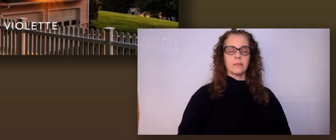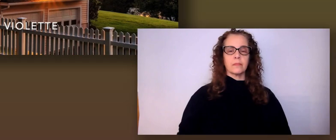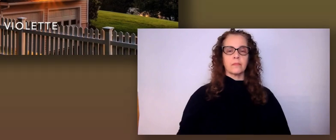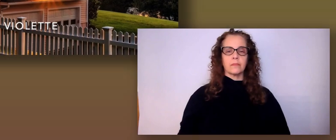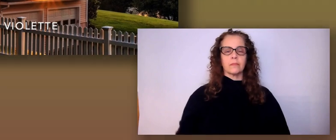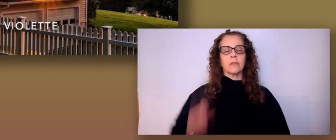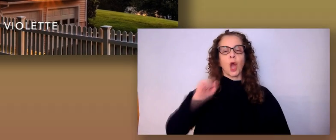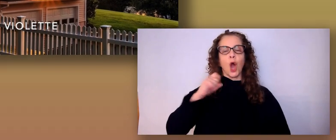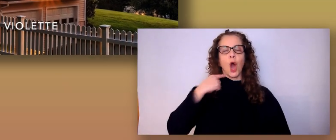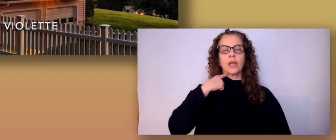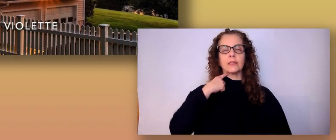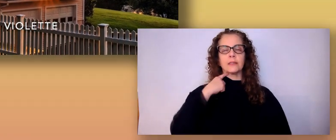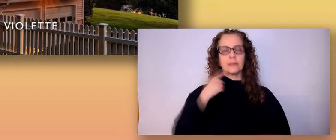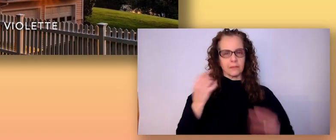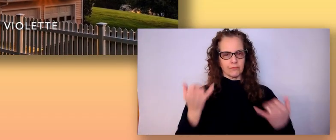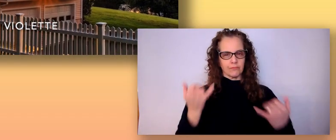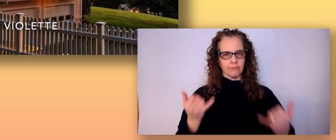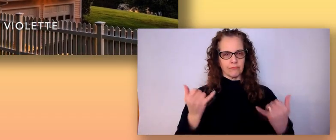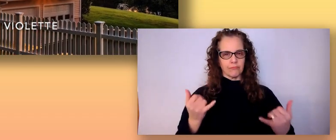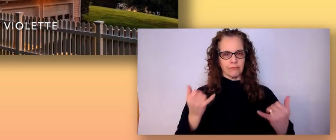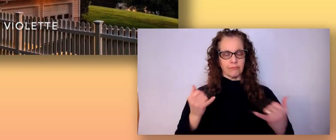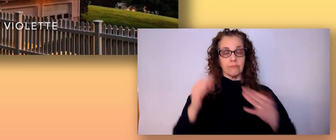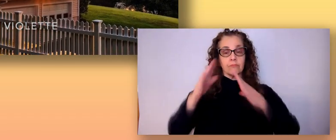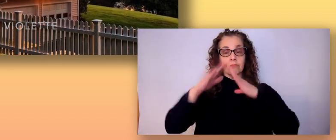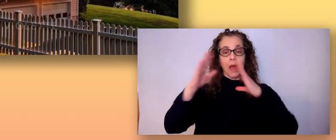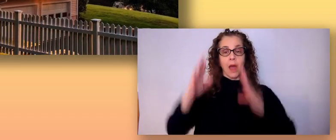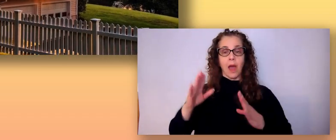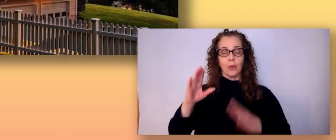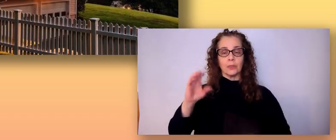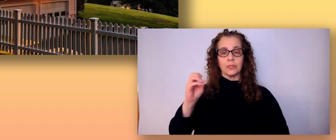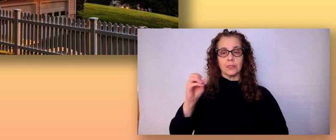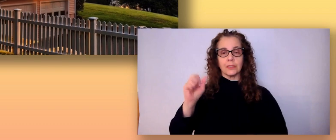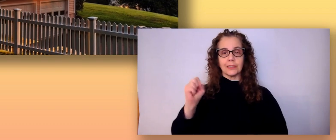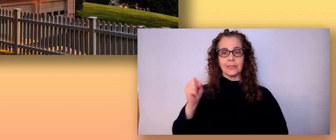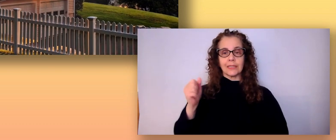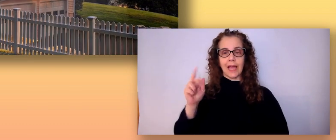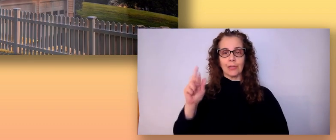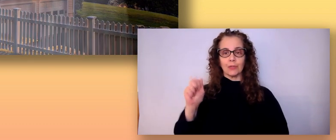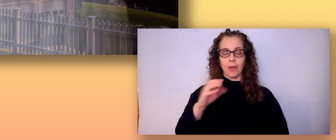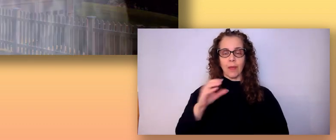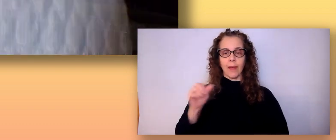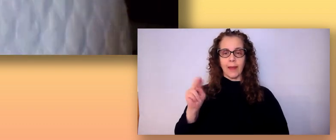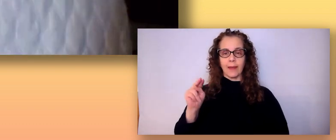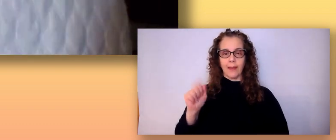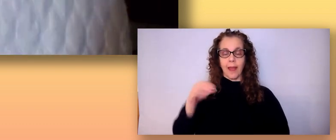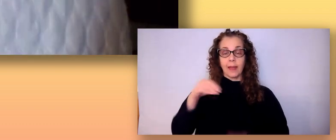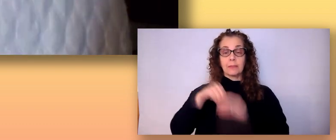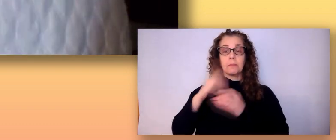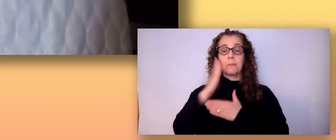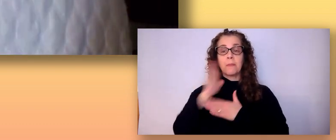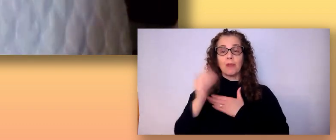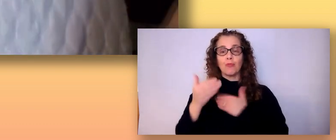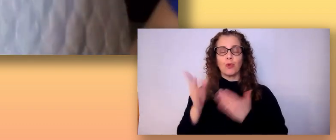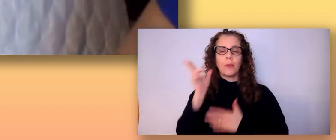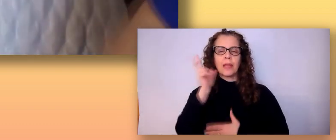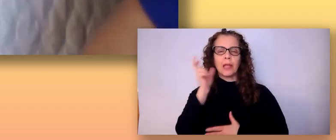Late August, present day. Sandra and Nan's home. We are in their bedroom.